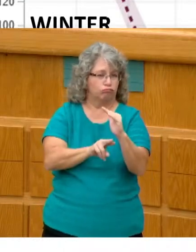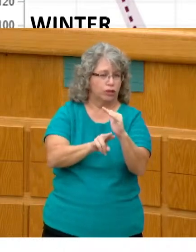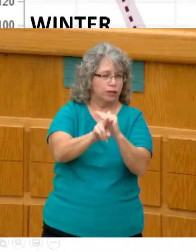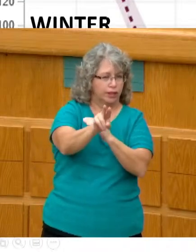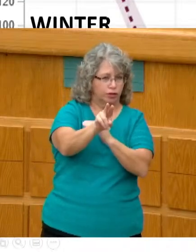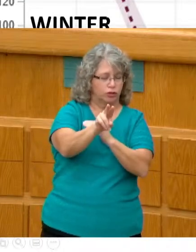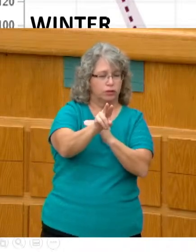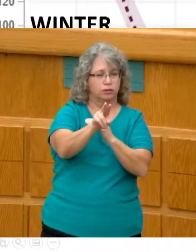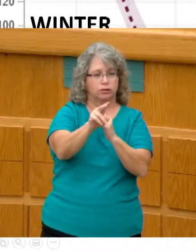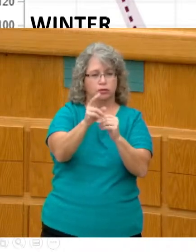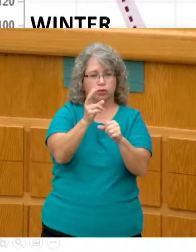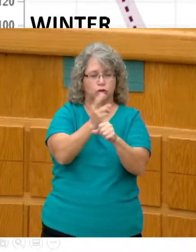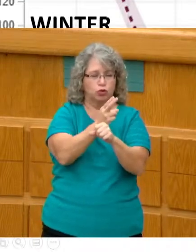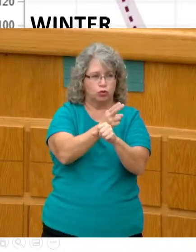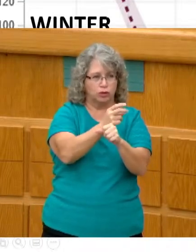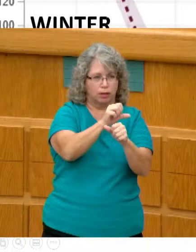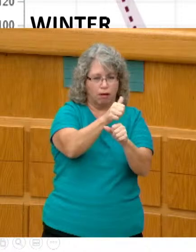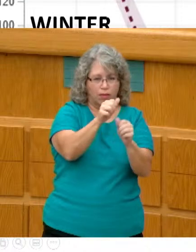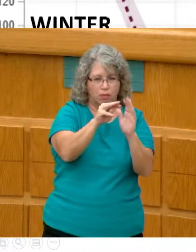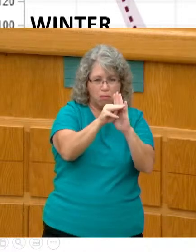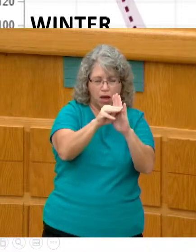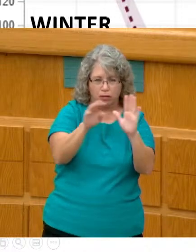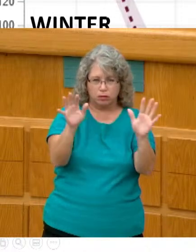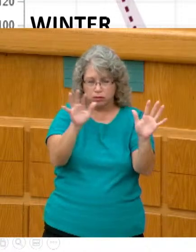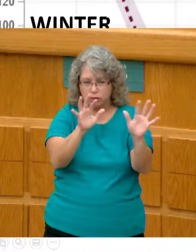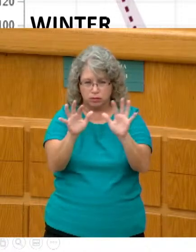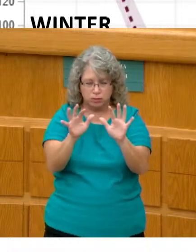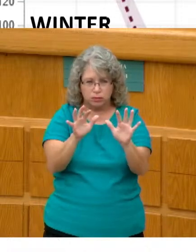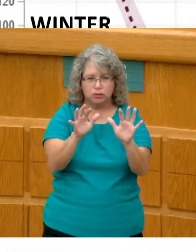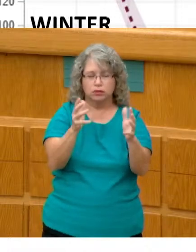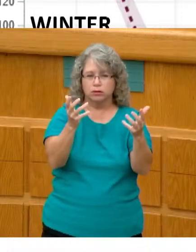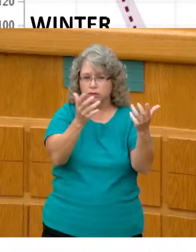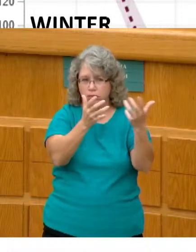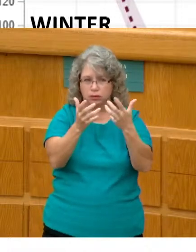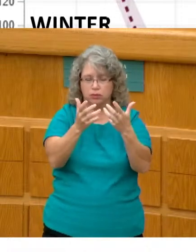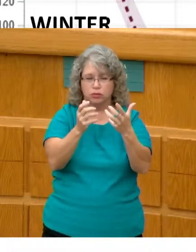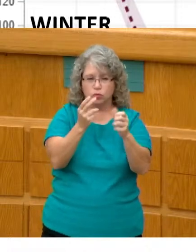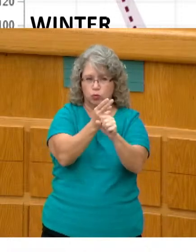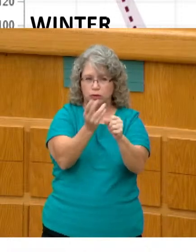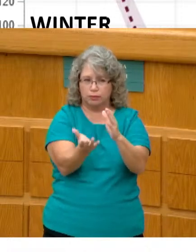University of Washington, is the premier COVID modeling outfit